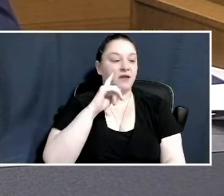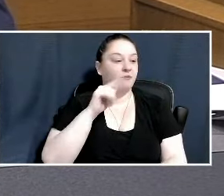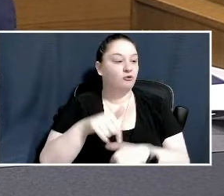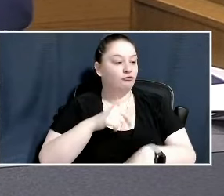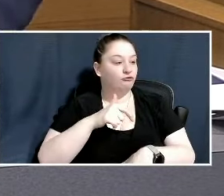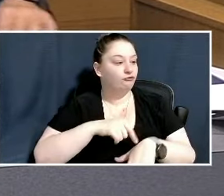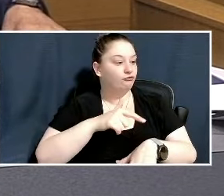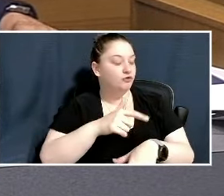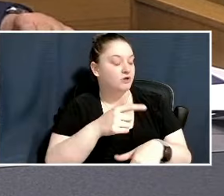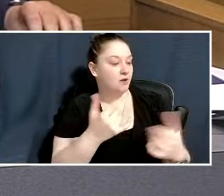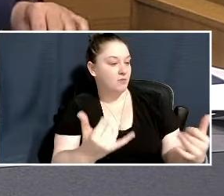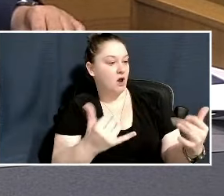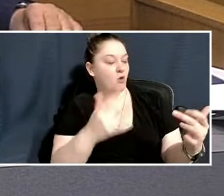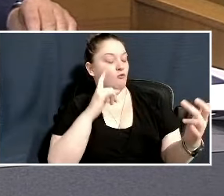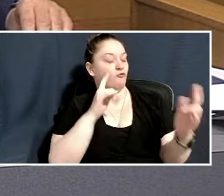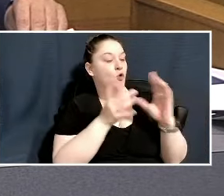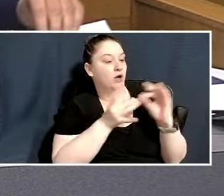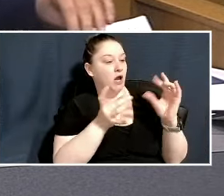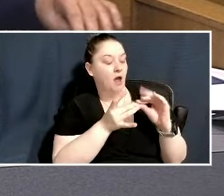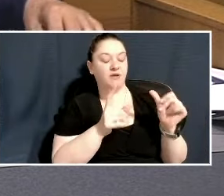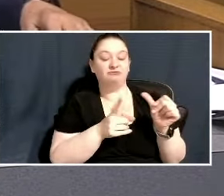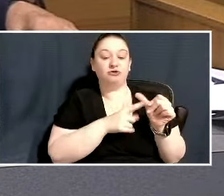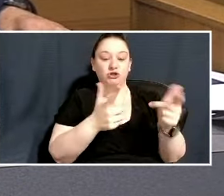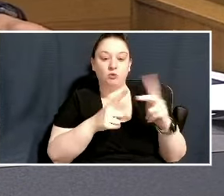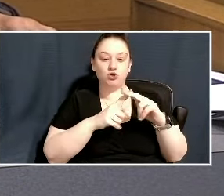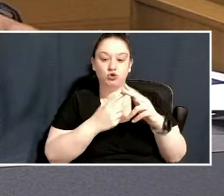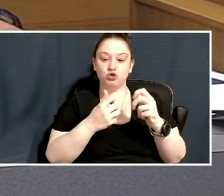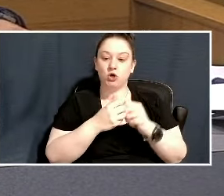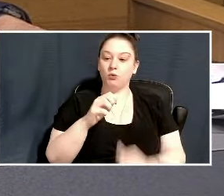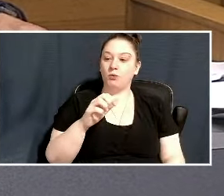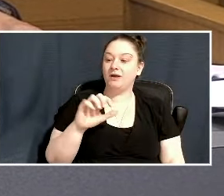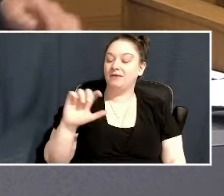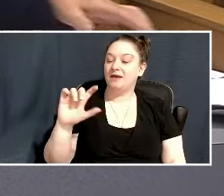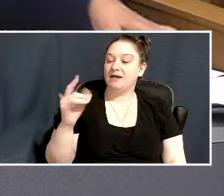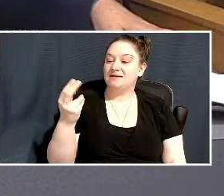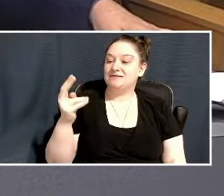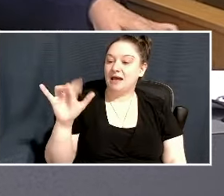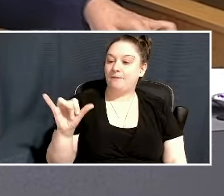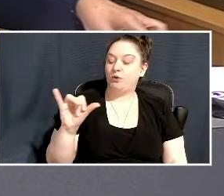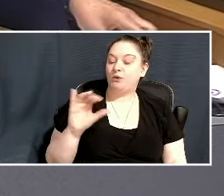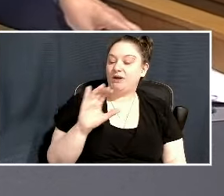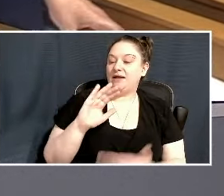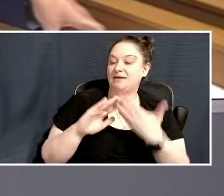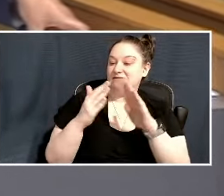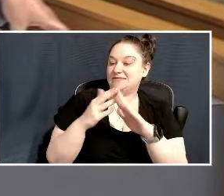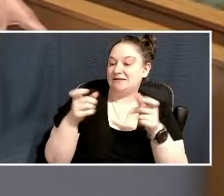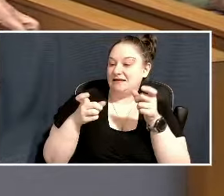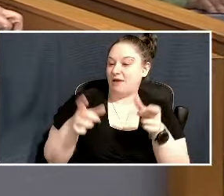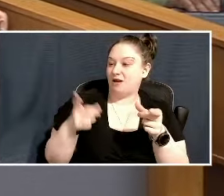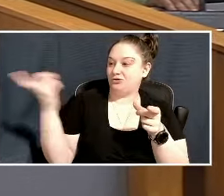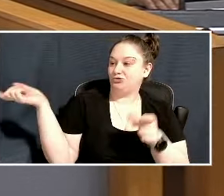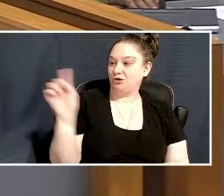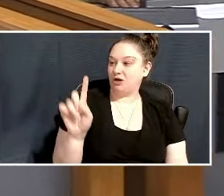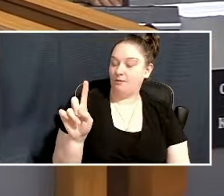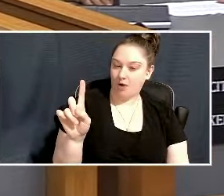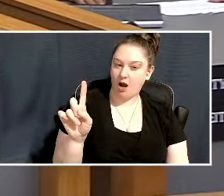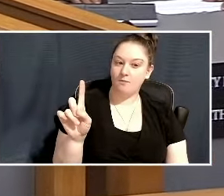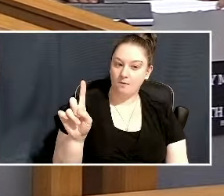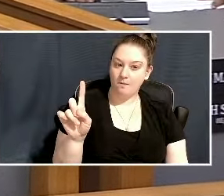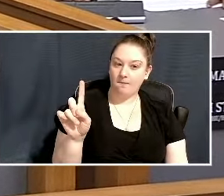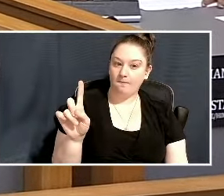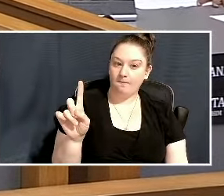like to start by welcoming Deputy City Manager Krishna Nambori up to the dais in place of our city manager, who is on a